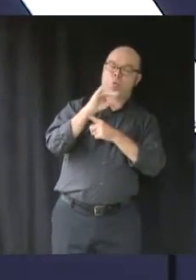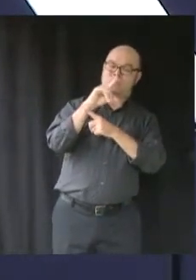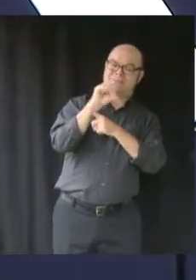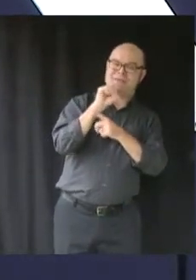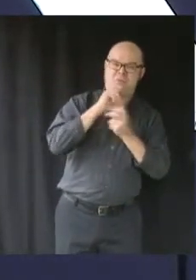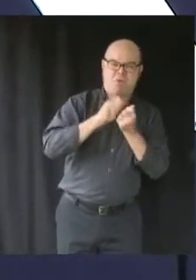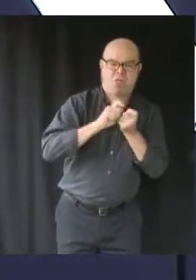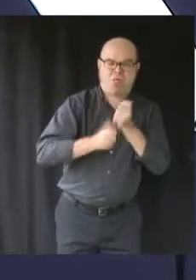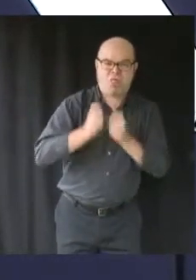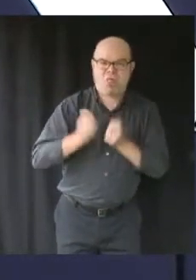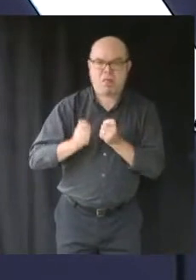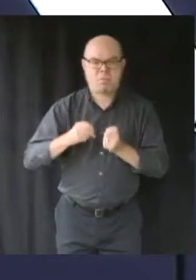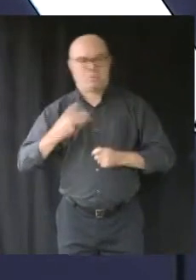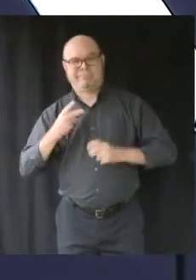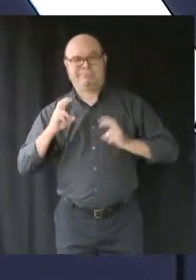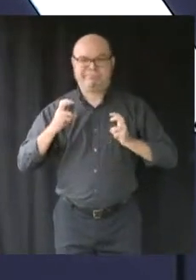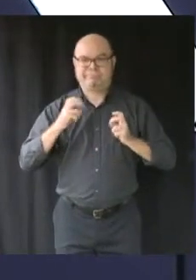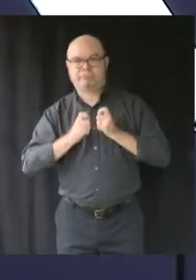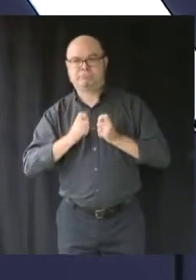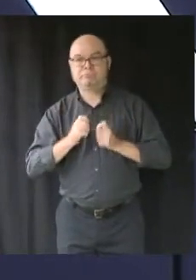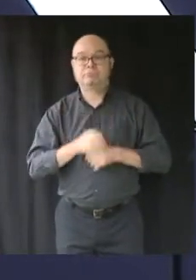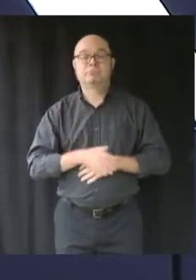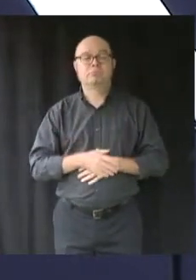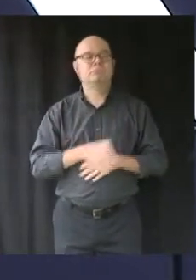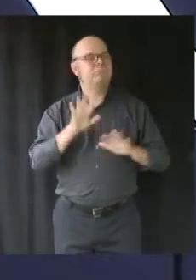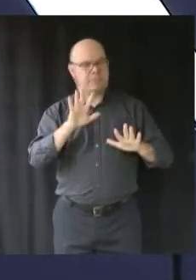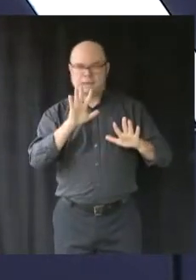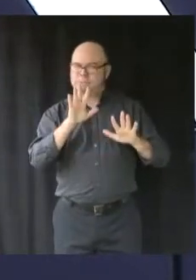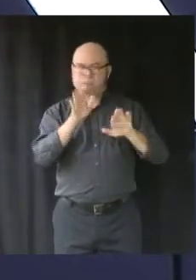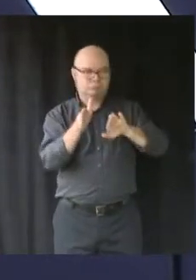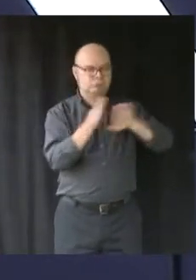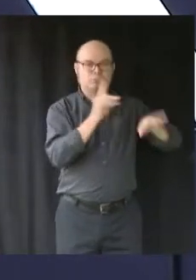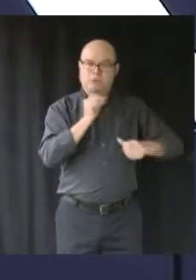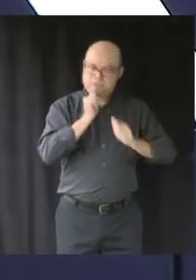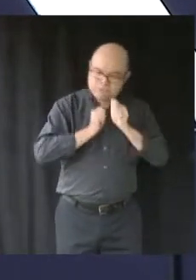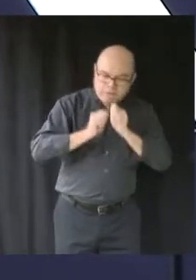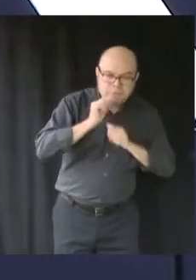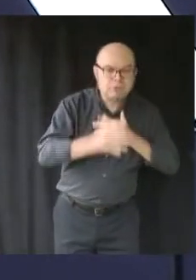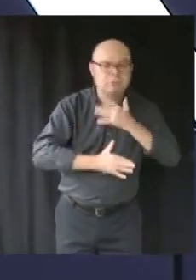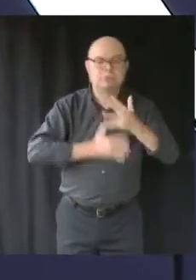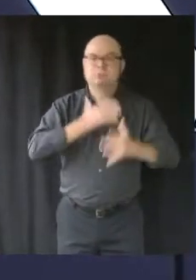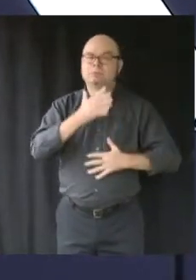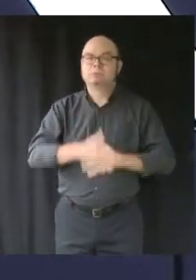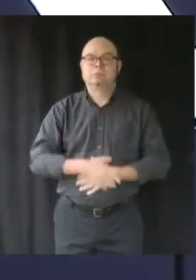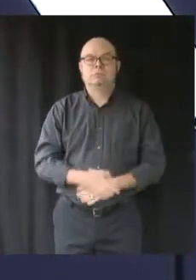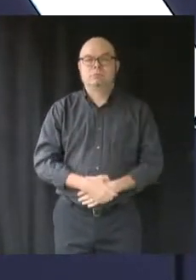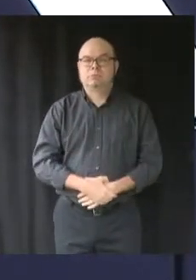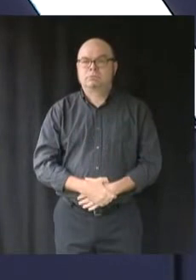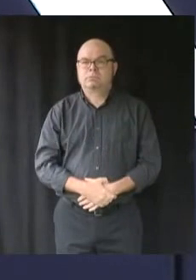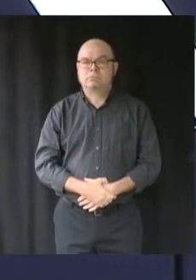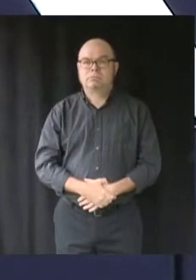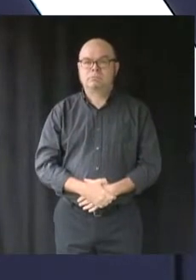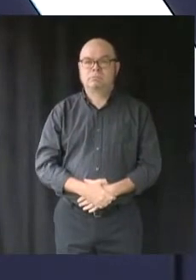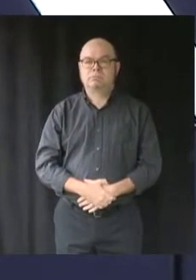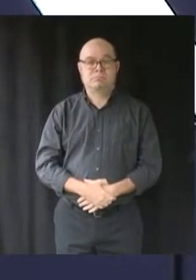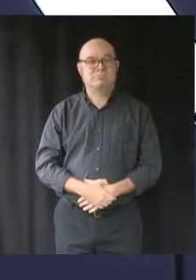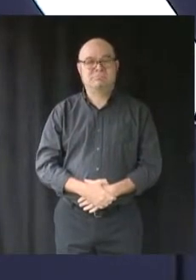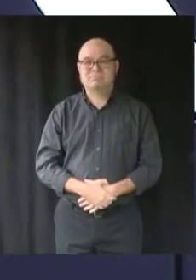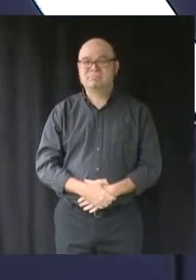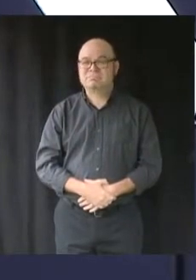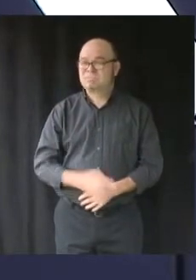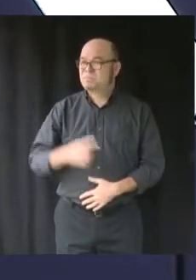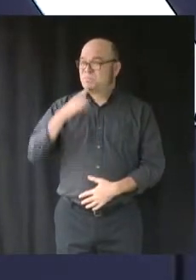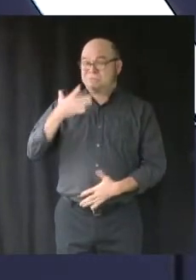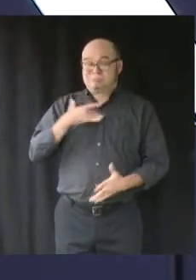suffered during World War II. Let us praise and honor Senator Chris